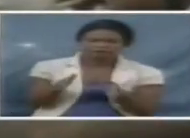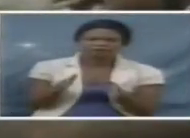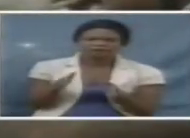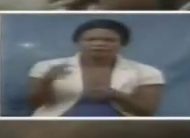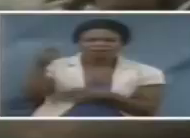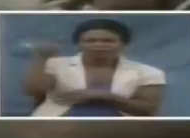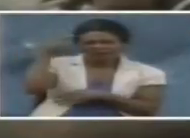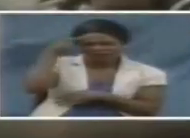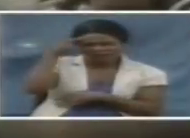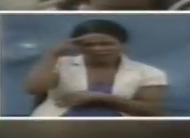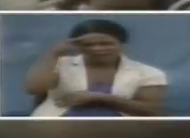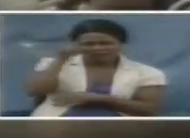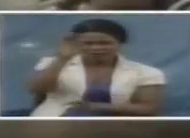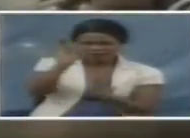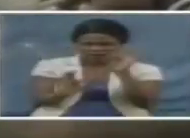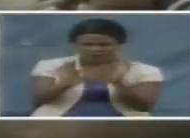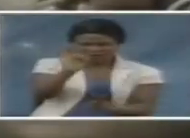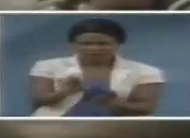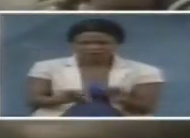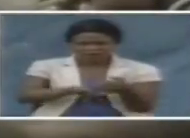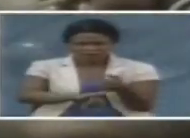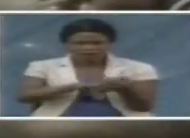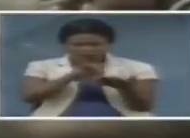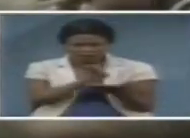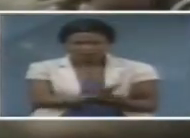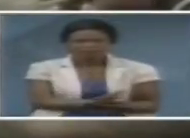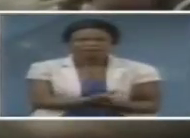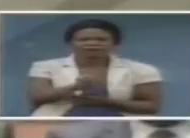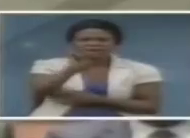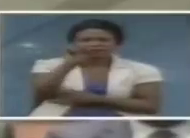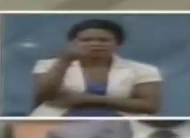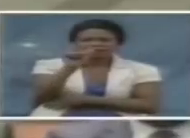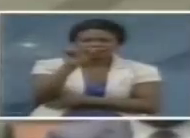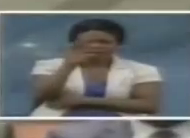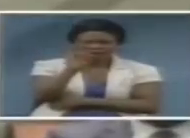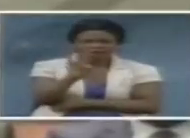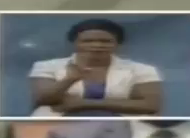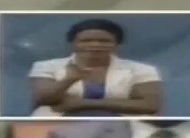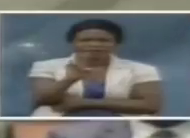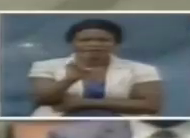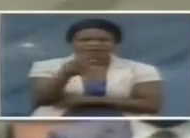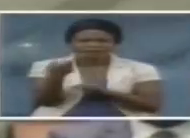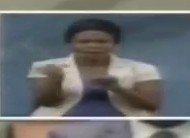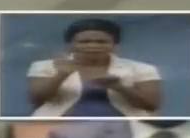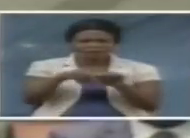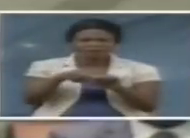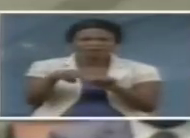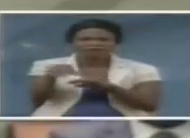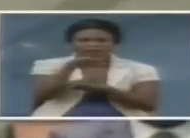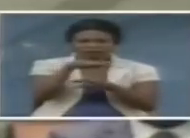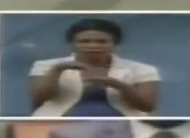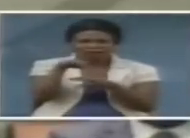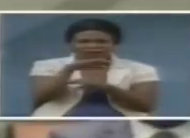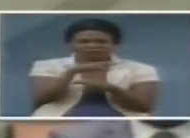Mr. Speaker, government scaled up the social cash transfer in 2017 by